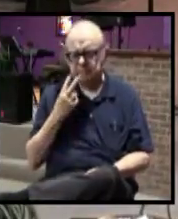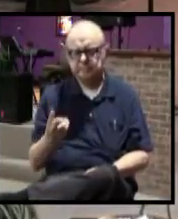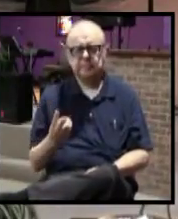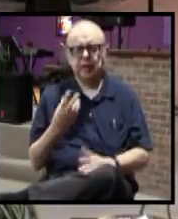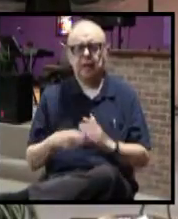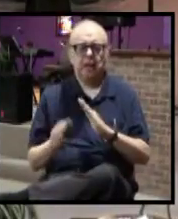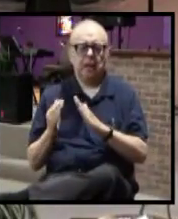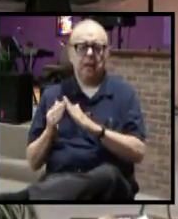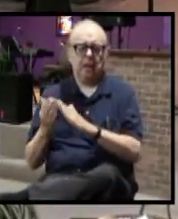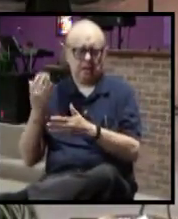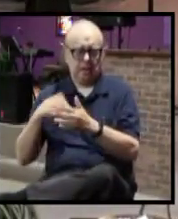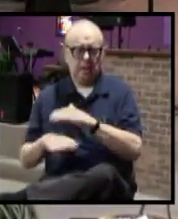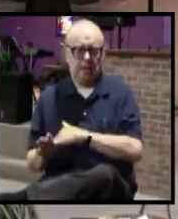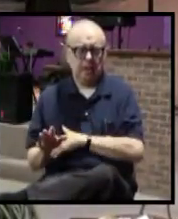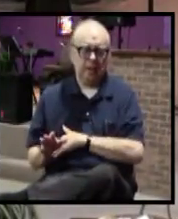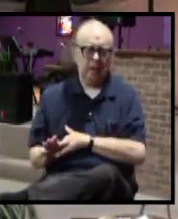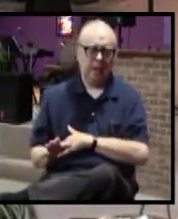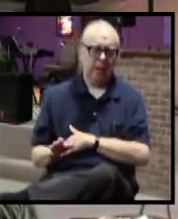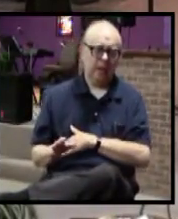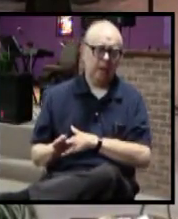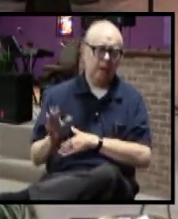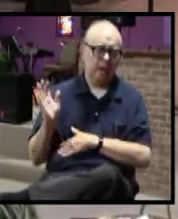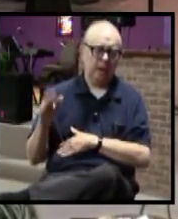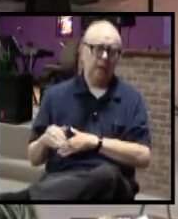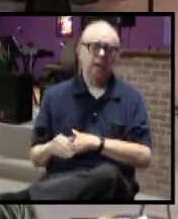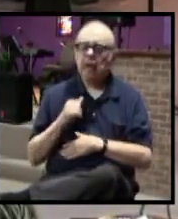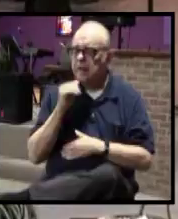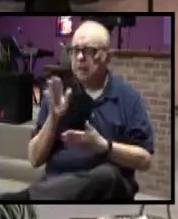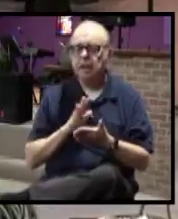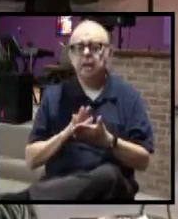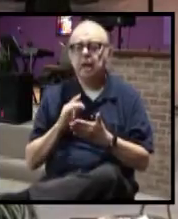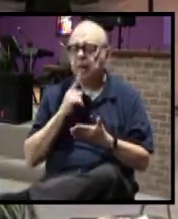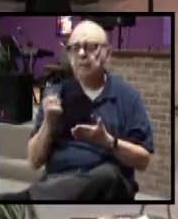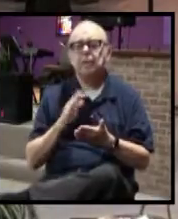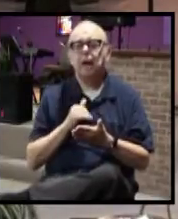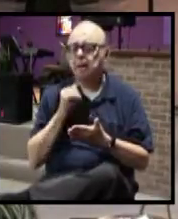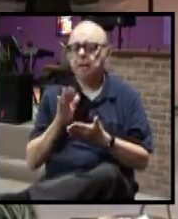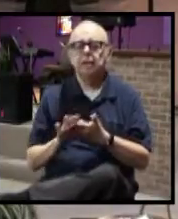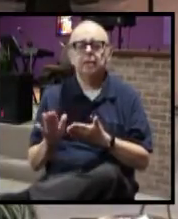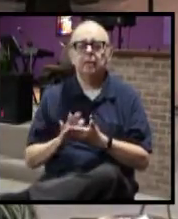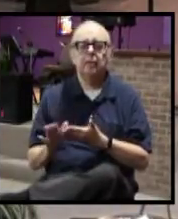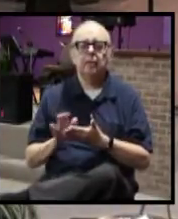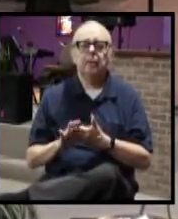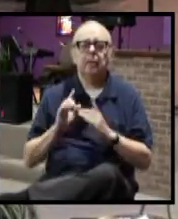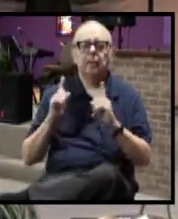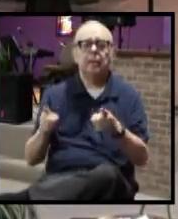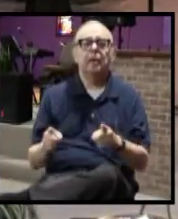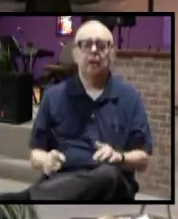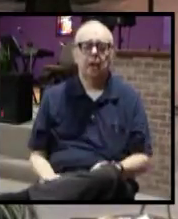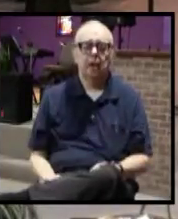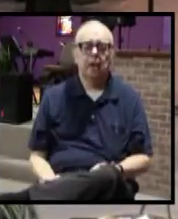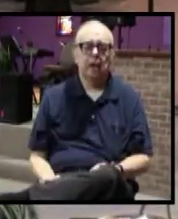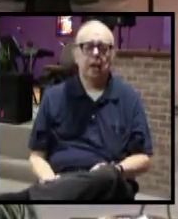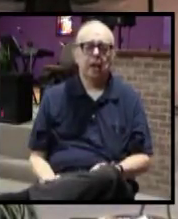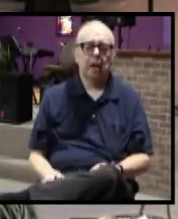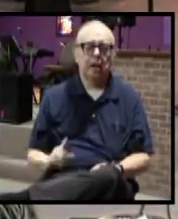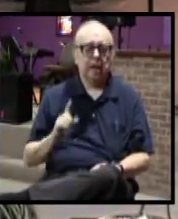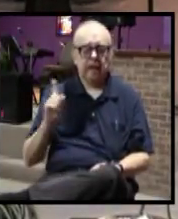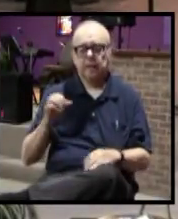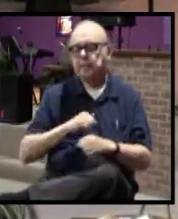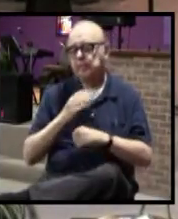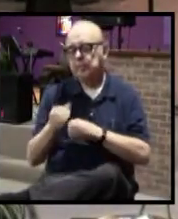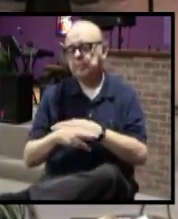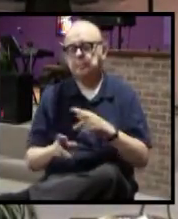Wasn't that the guy we saw out of town coming in here that kept hollering at us, unclean, unclean. And we had to keep going to the other side.